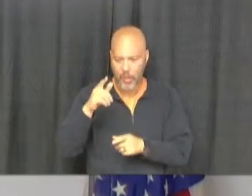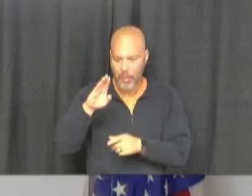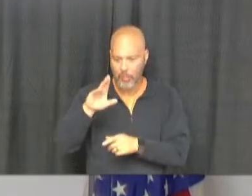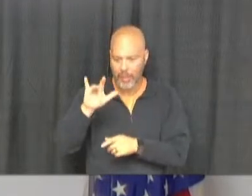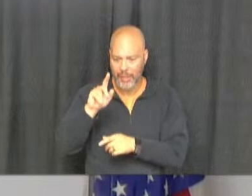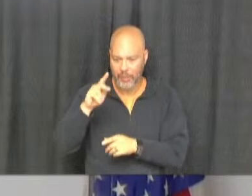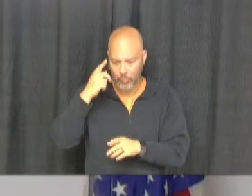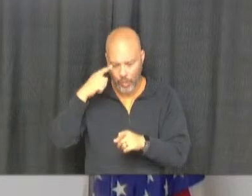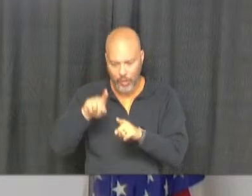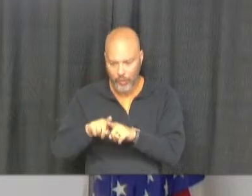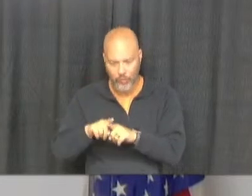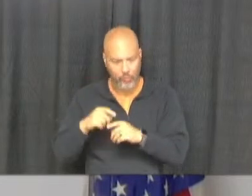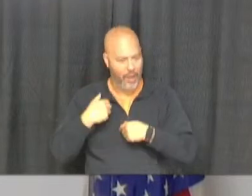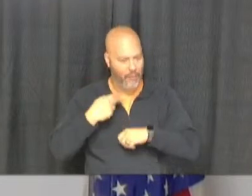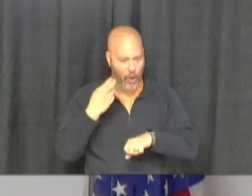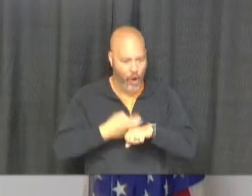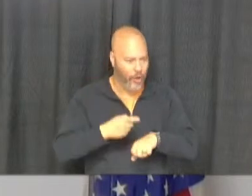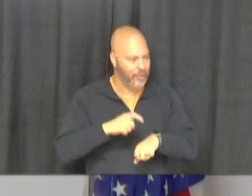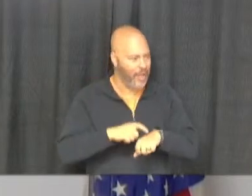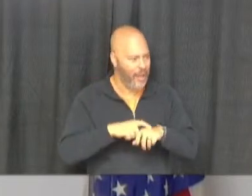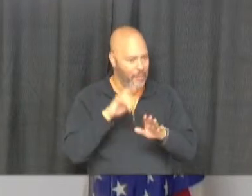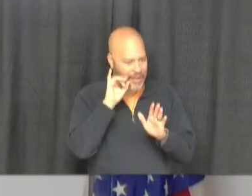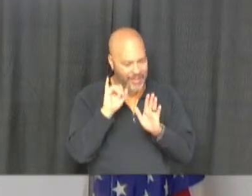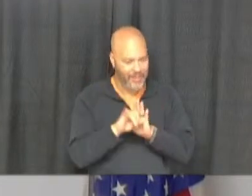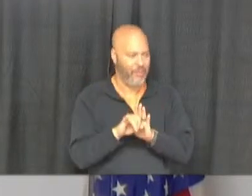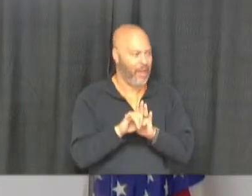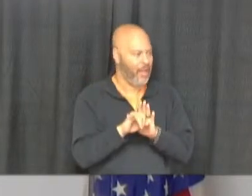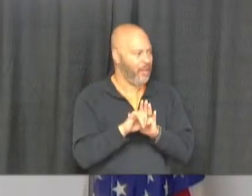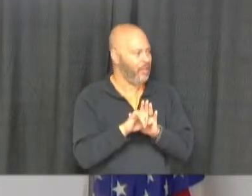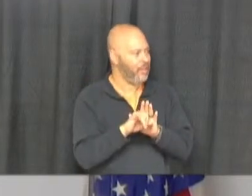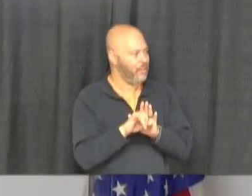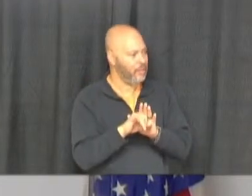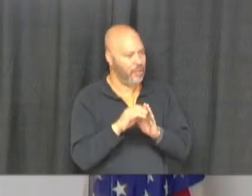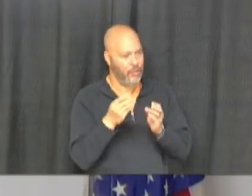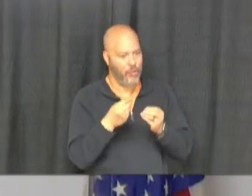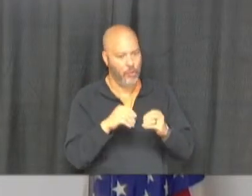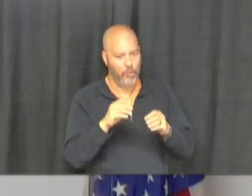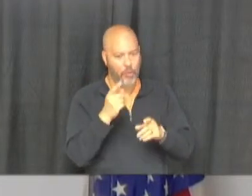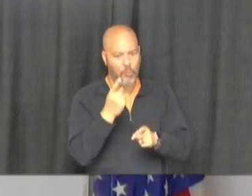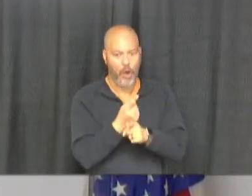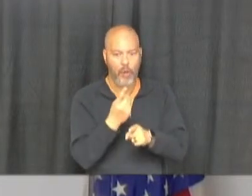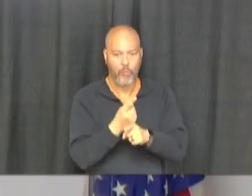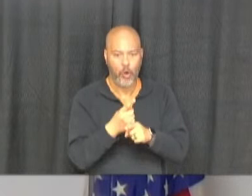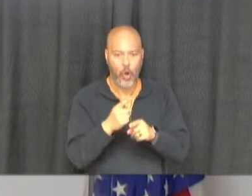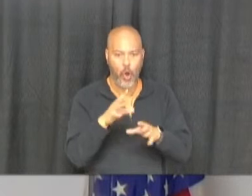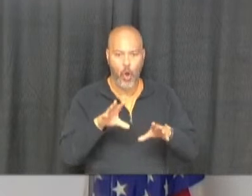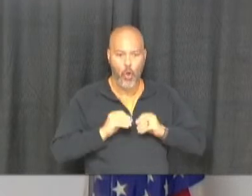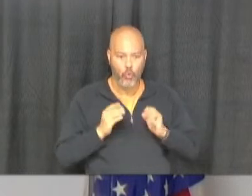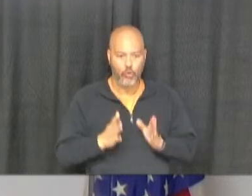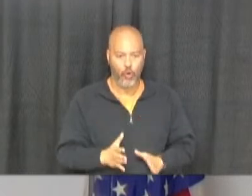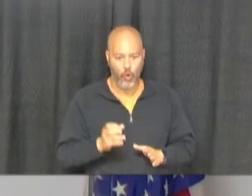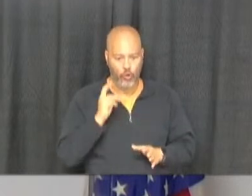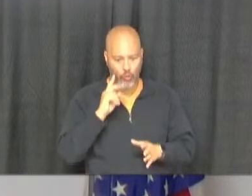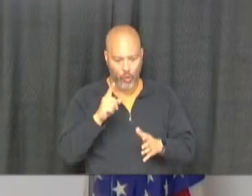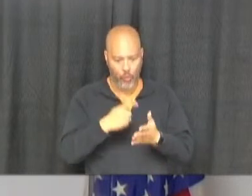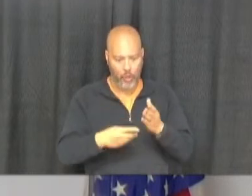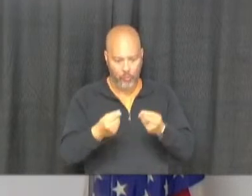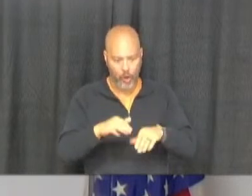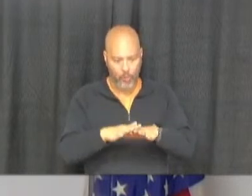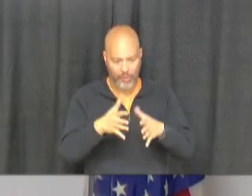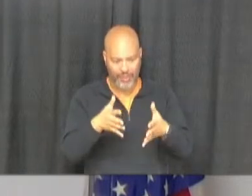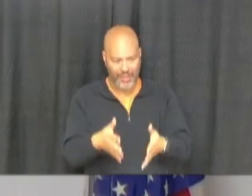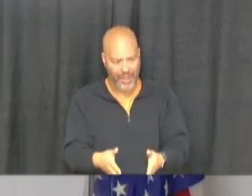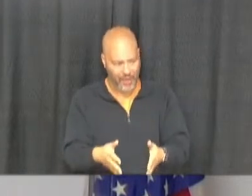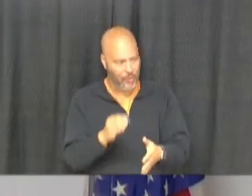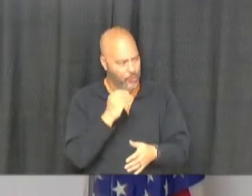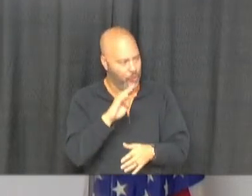have had difficulty identifying the proper owners, heirs of those remaining properties.